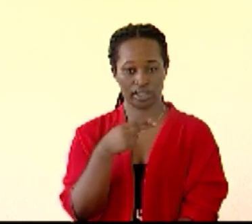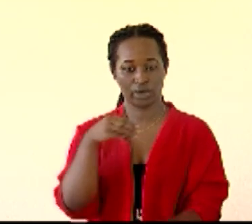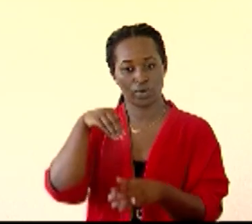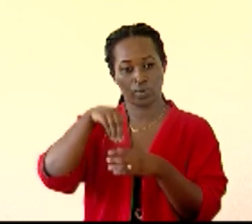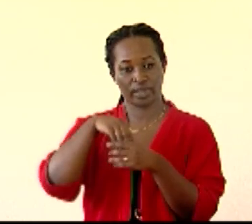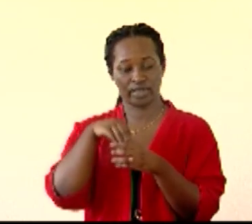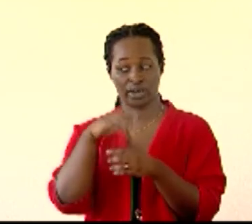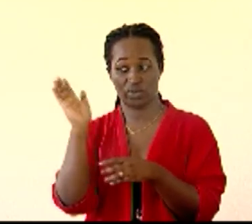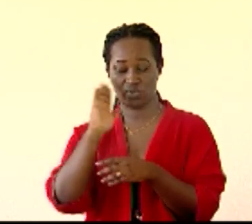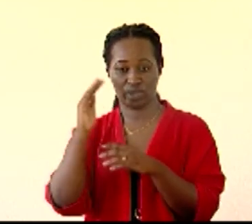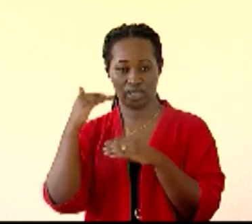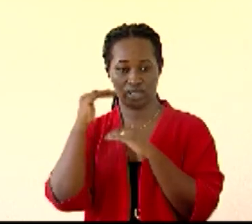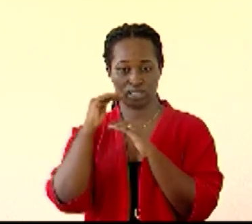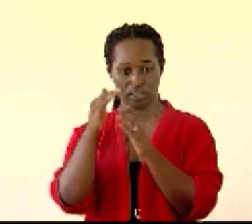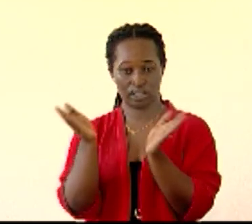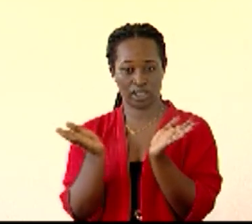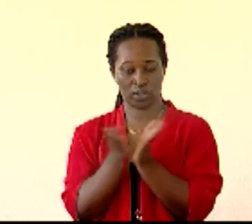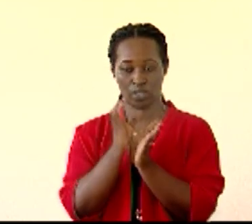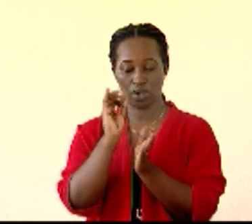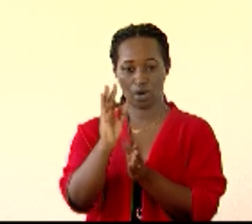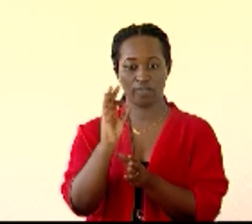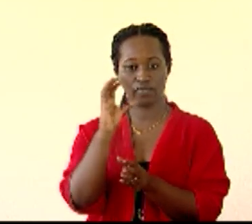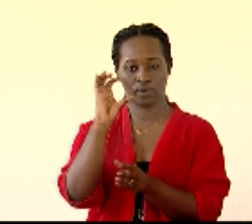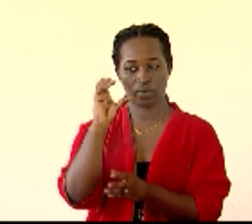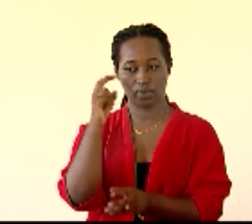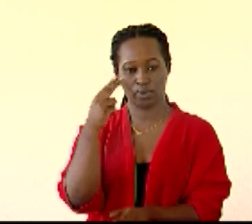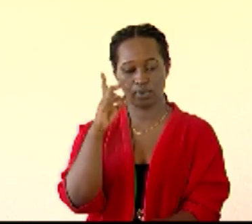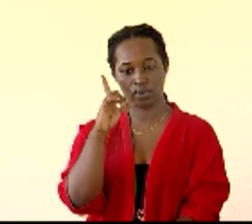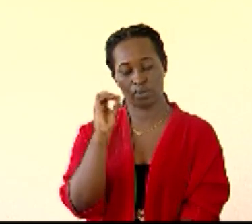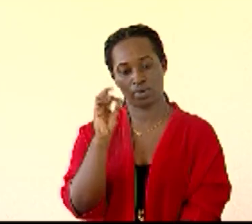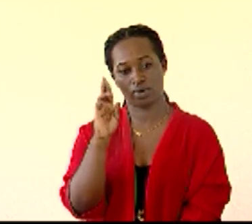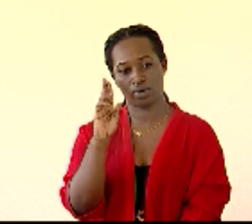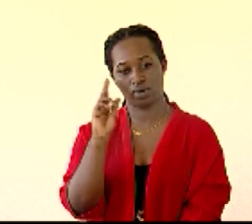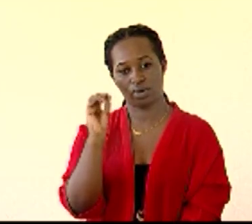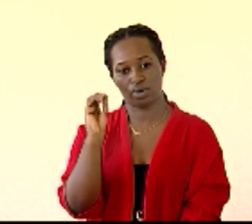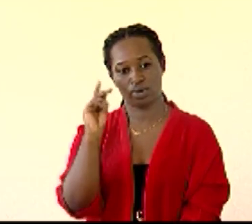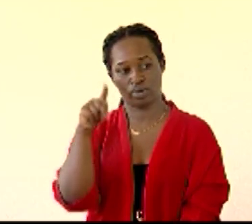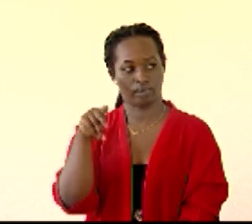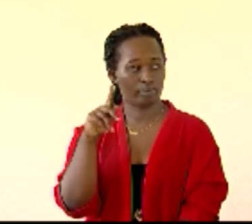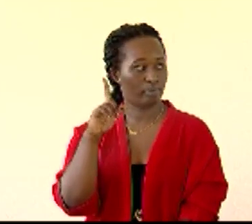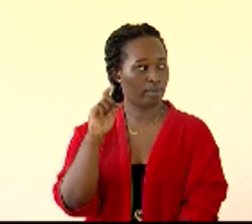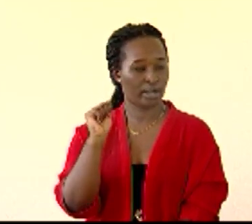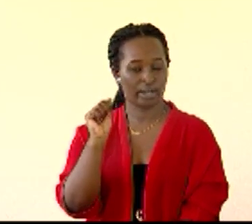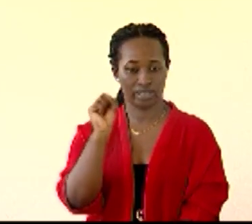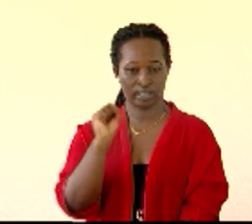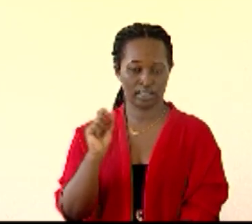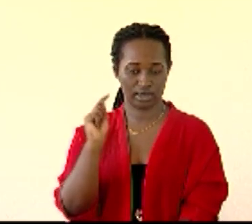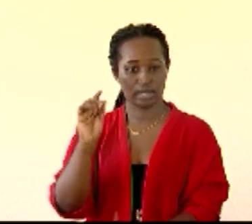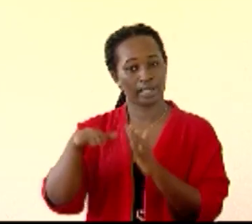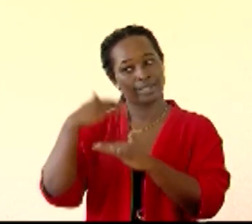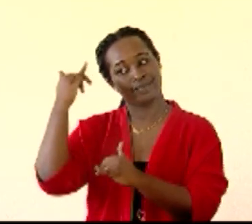green section of the chloroplast, the thyroid structures, where shall this finally head into?